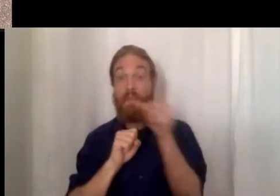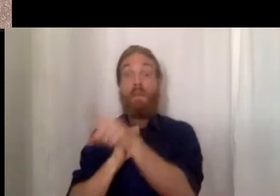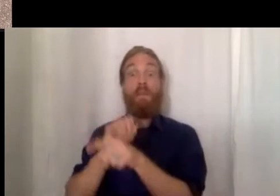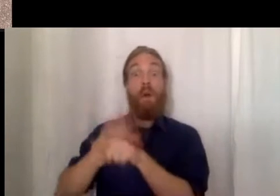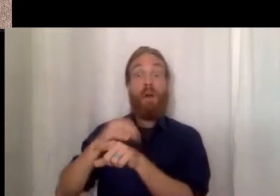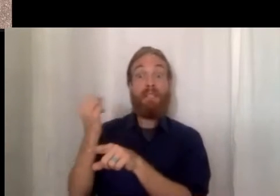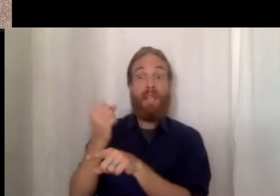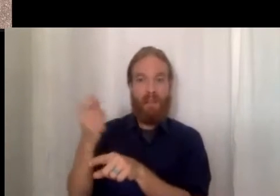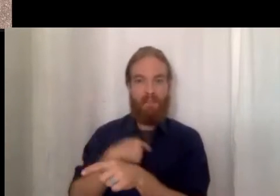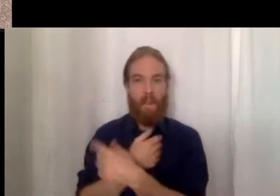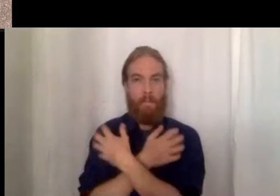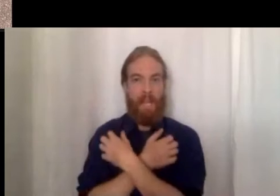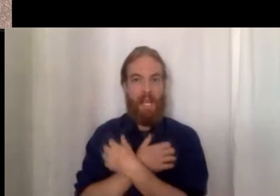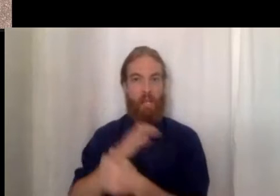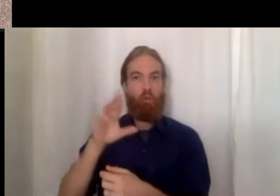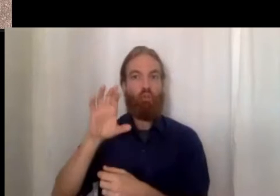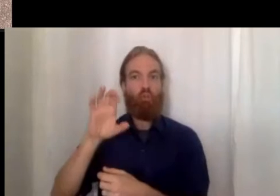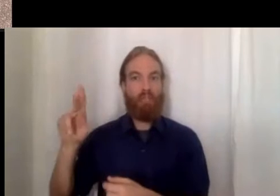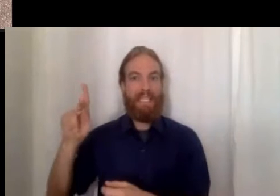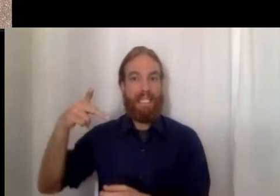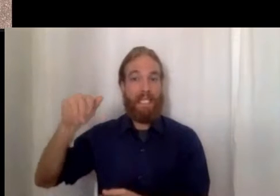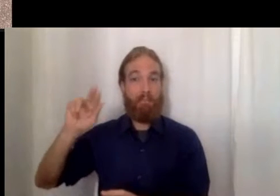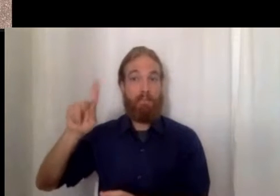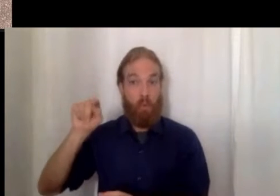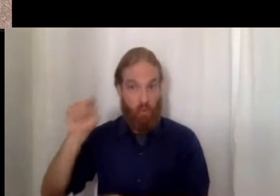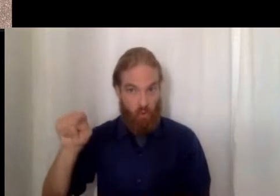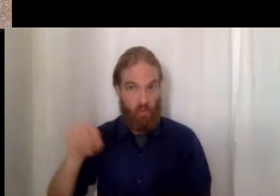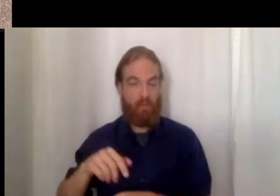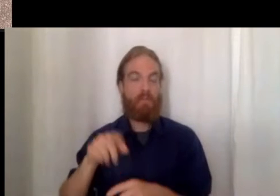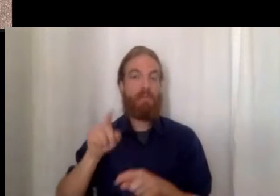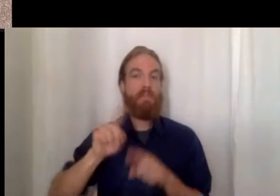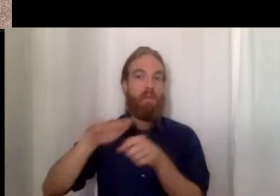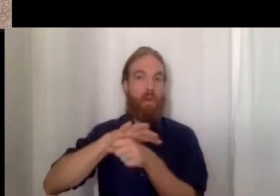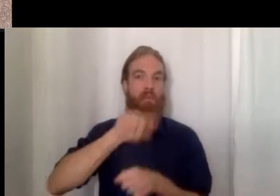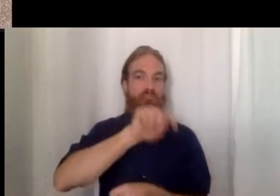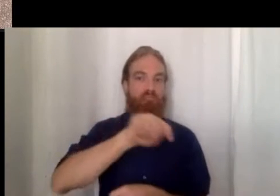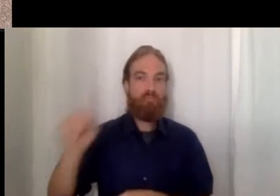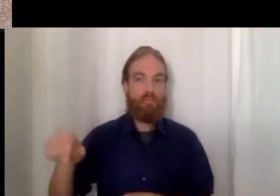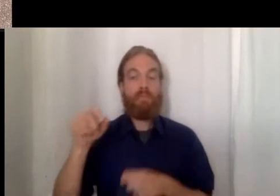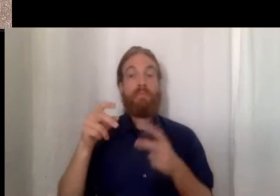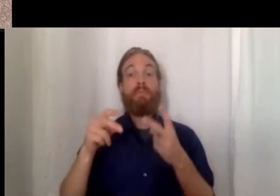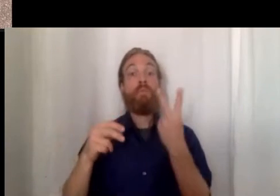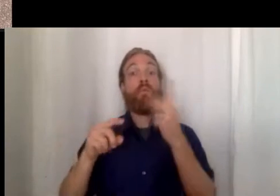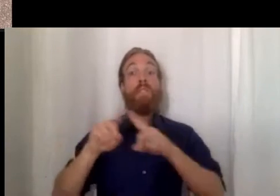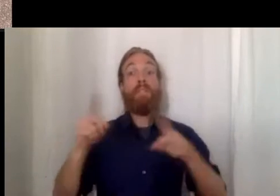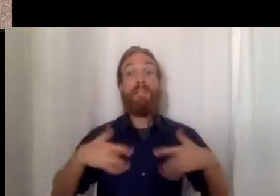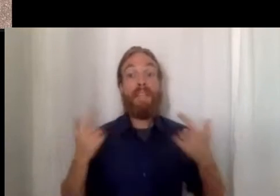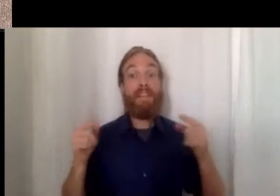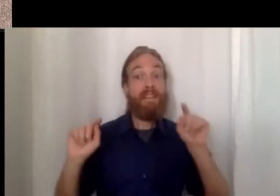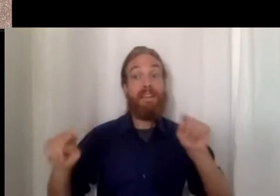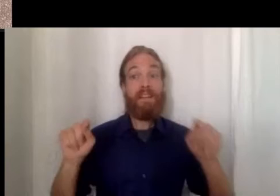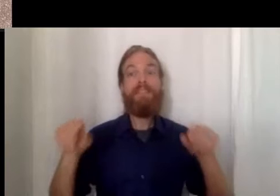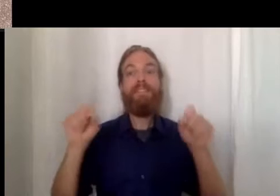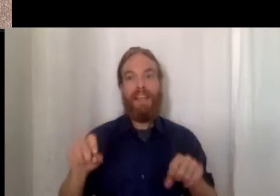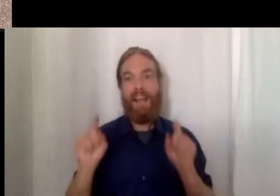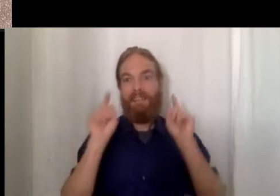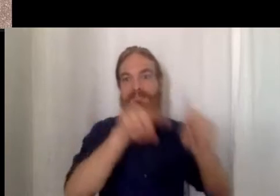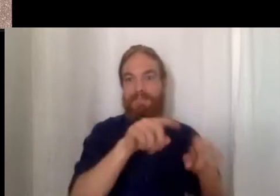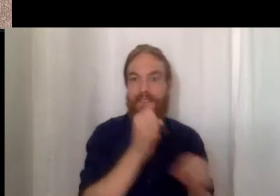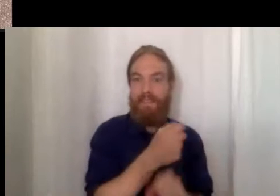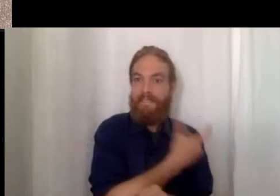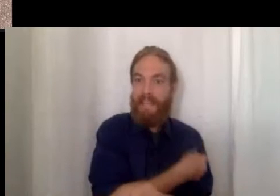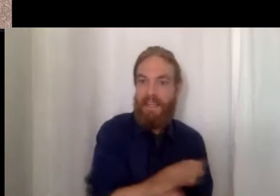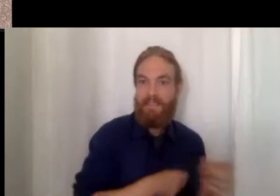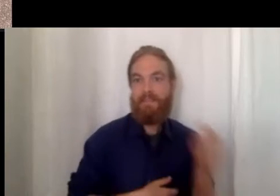Week events. Between the 2 events, we vaccinated almost 60 people, which was a very nice outcome. This van is